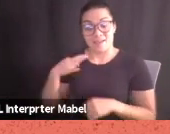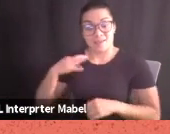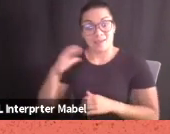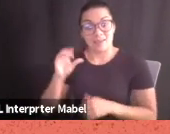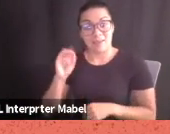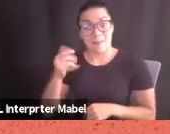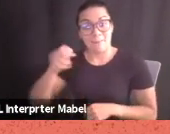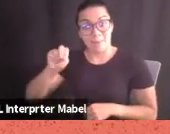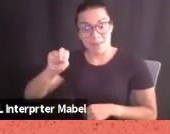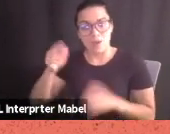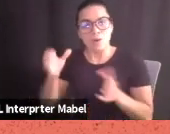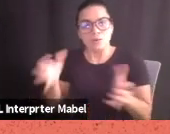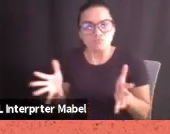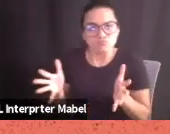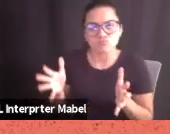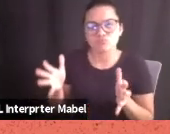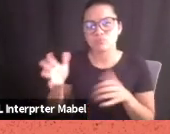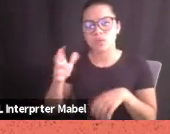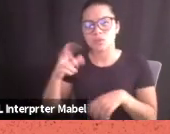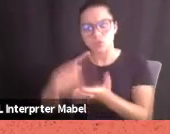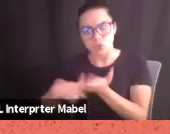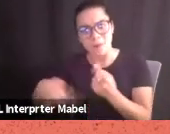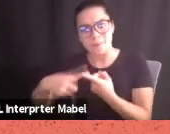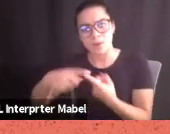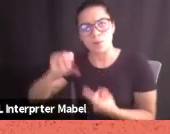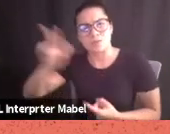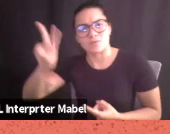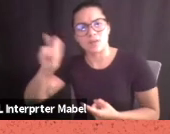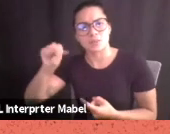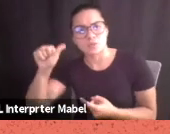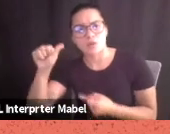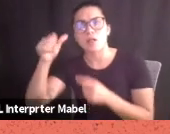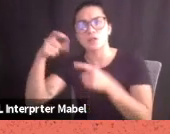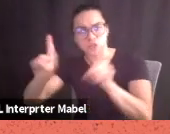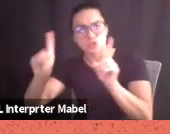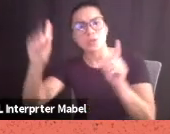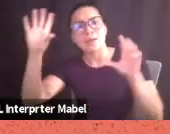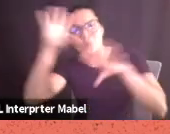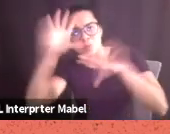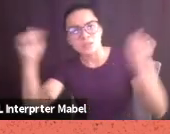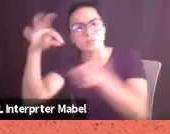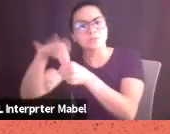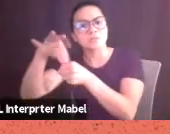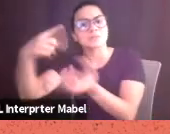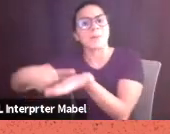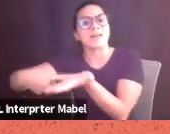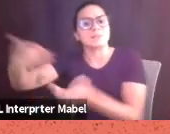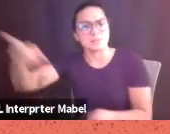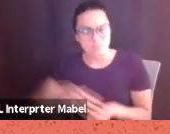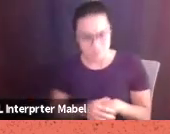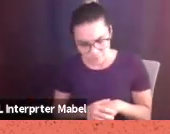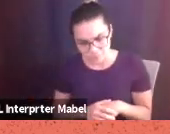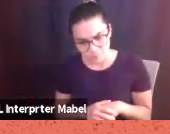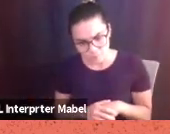on the presidential debate stage and on candidates' platforms. Nonprofit organizations, Me Too